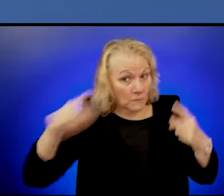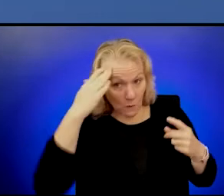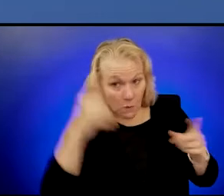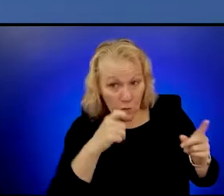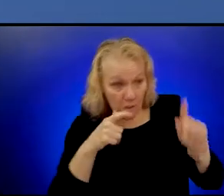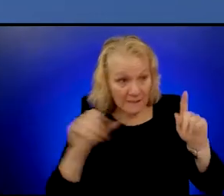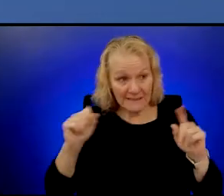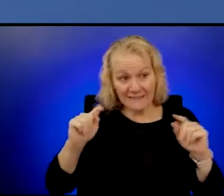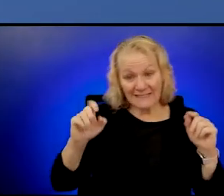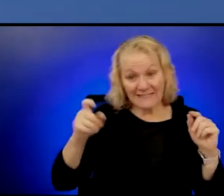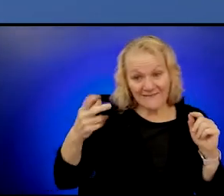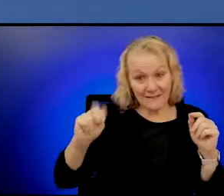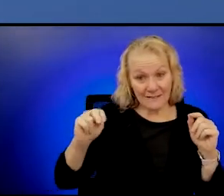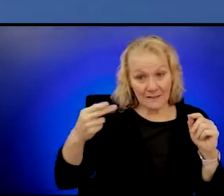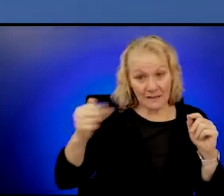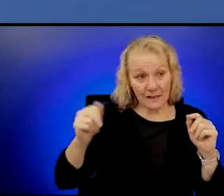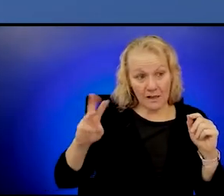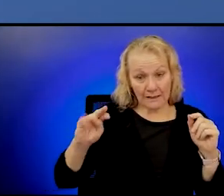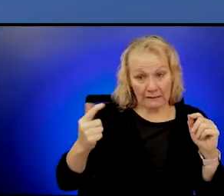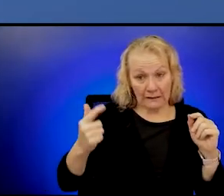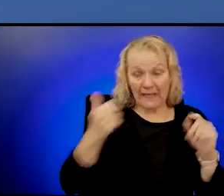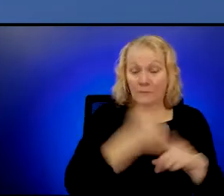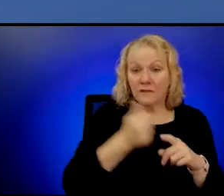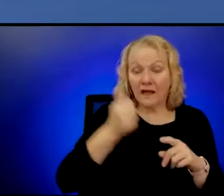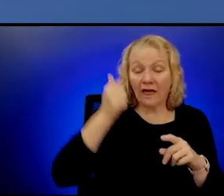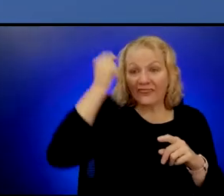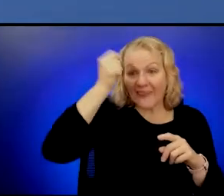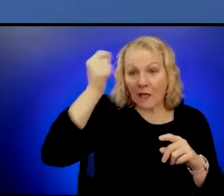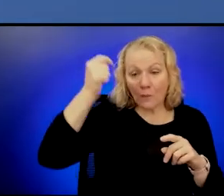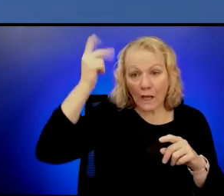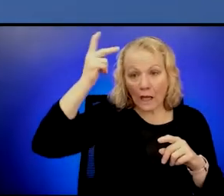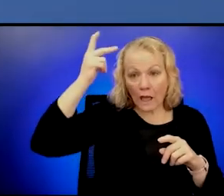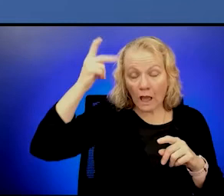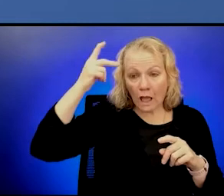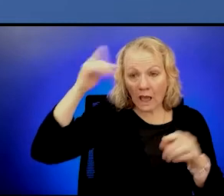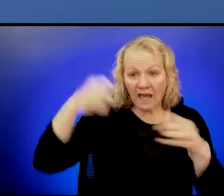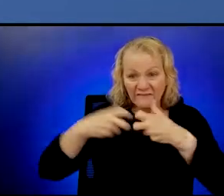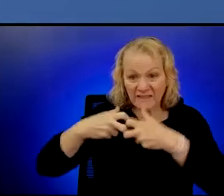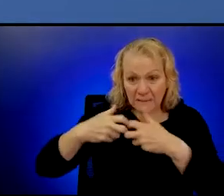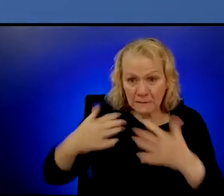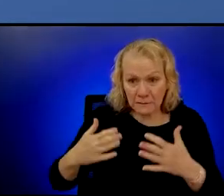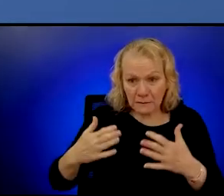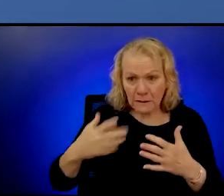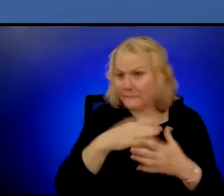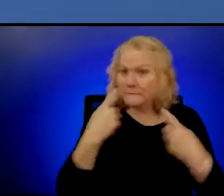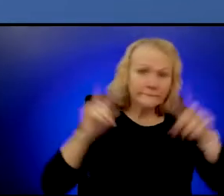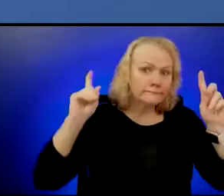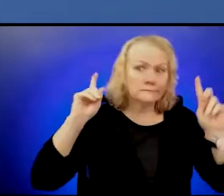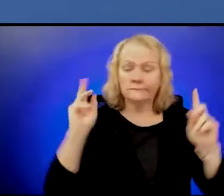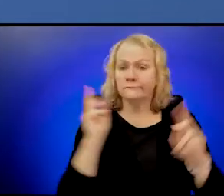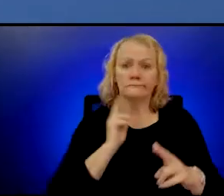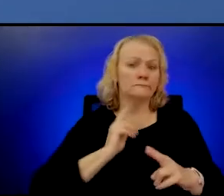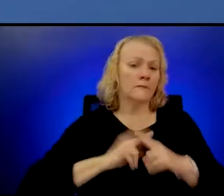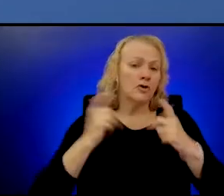Stephen Hawking is a theoretical physicist. His achievements include, he's considered the